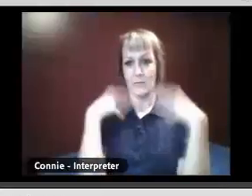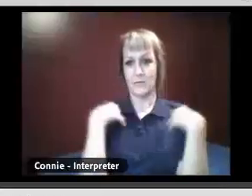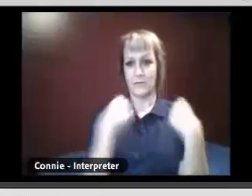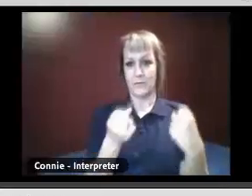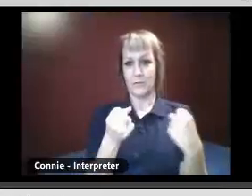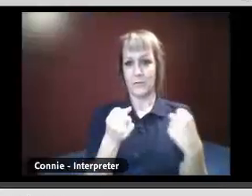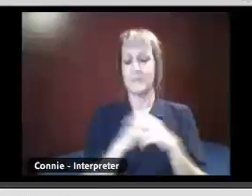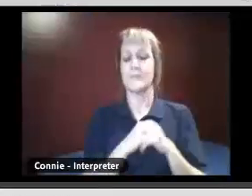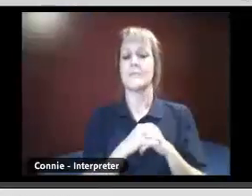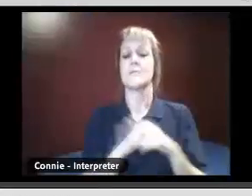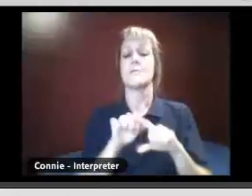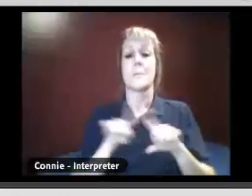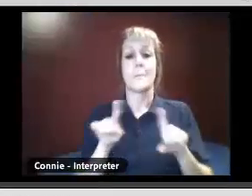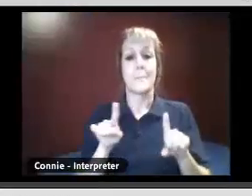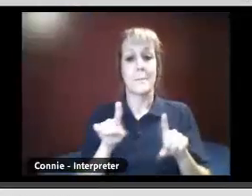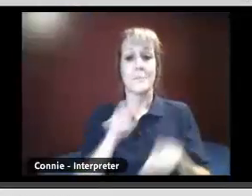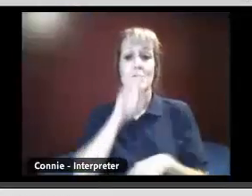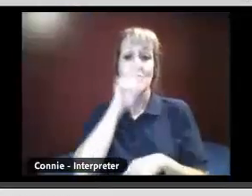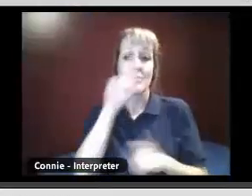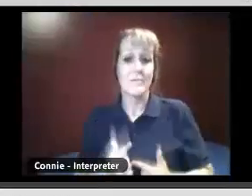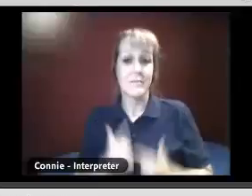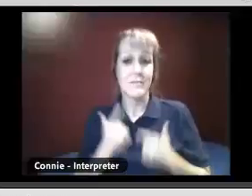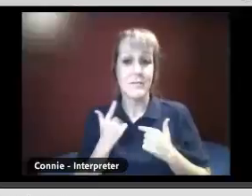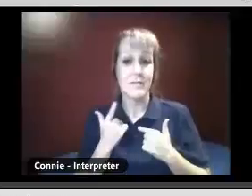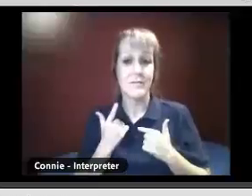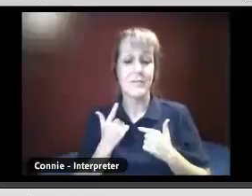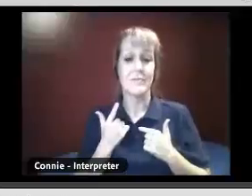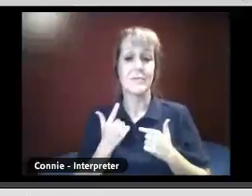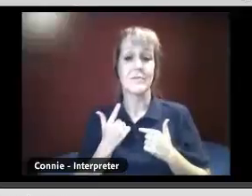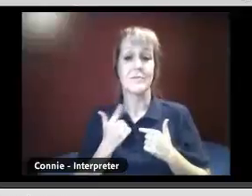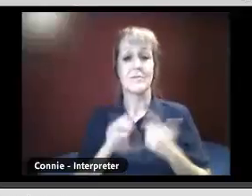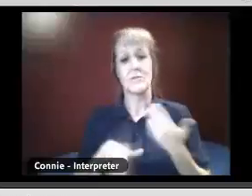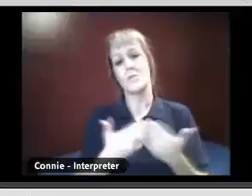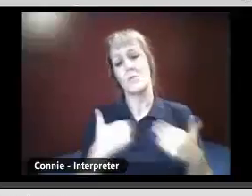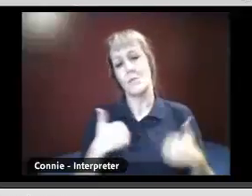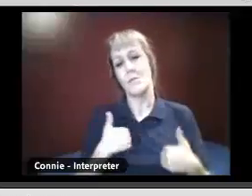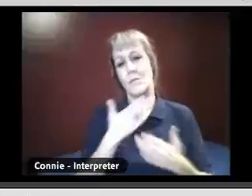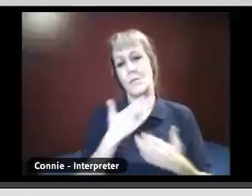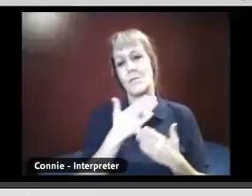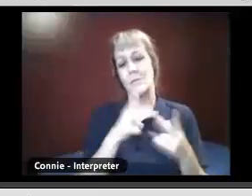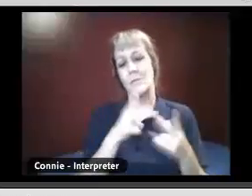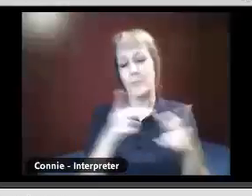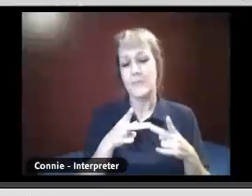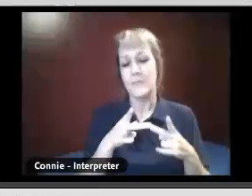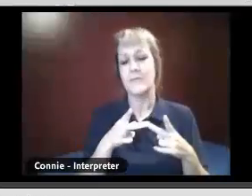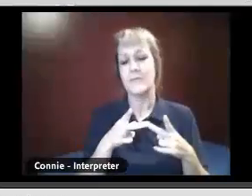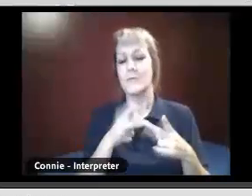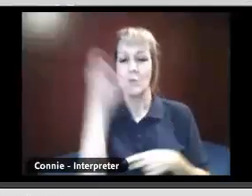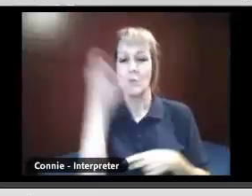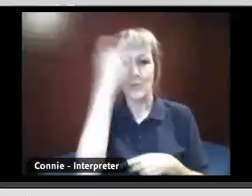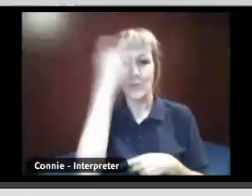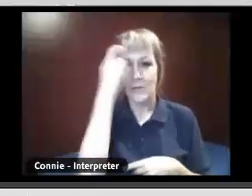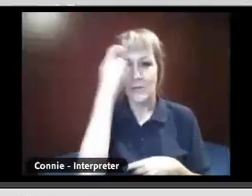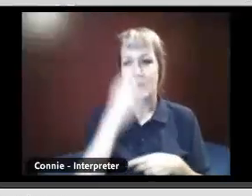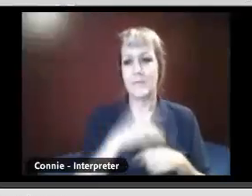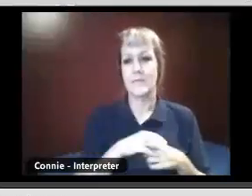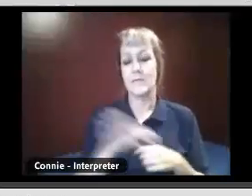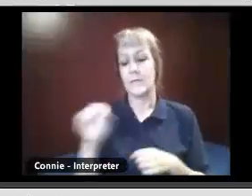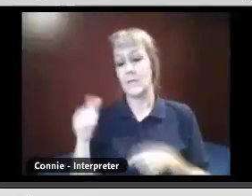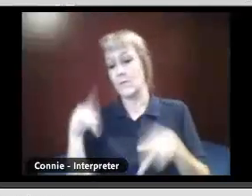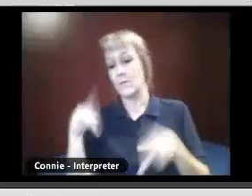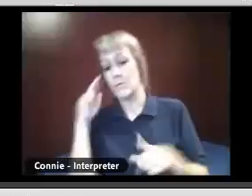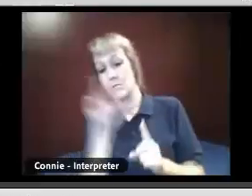right. However, realistically, we all have blind spots. These are thoughts and feelings that somebody has